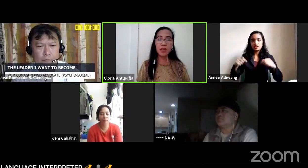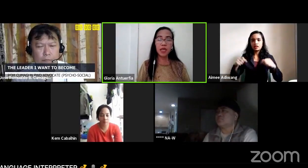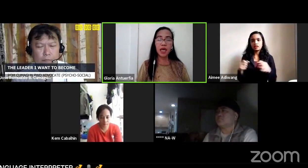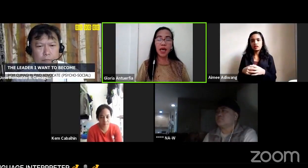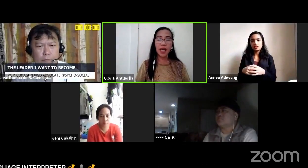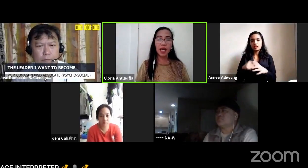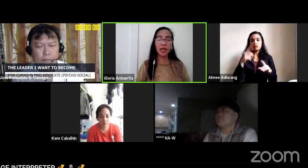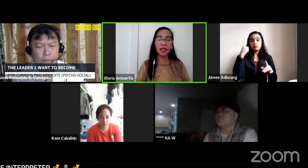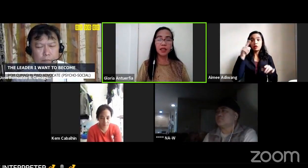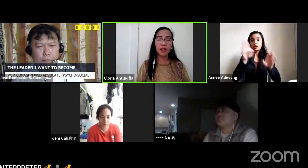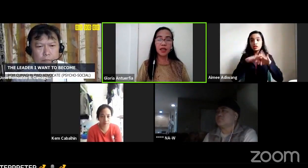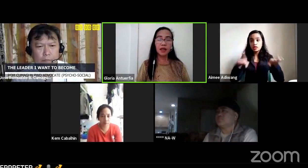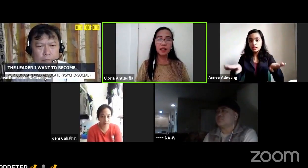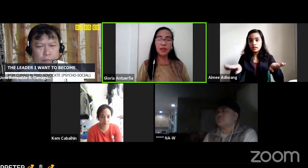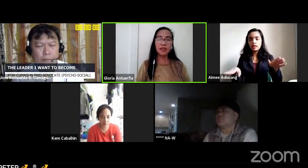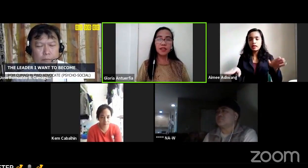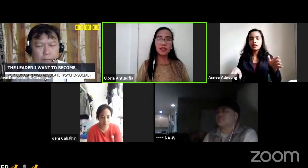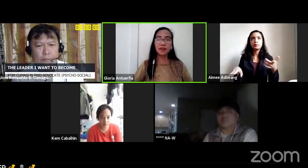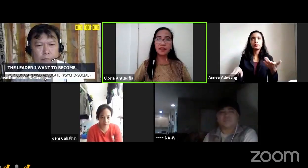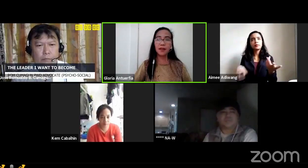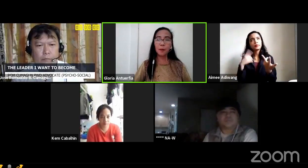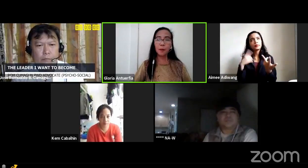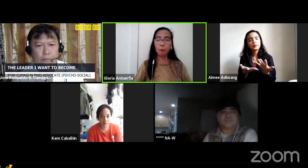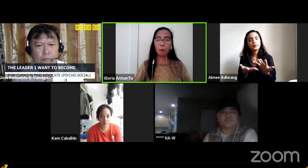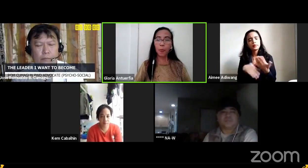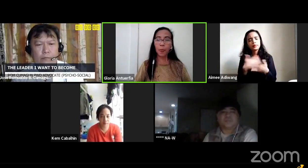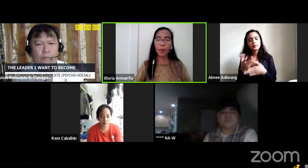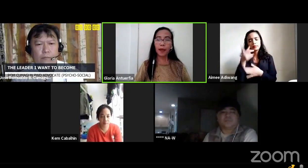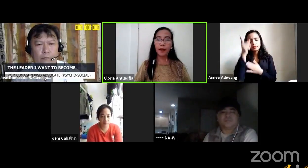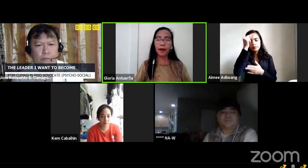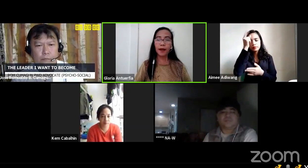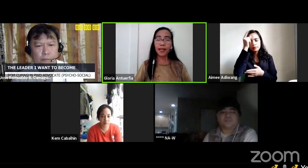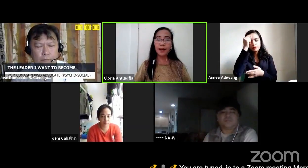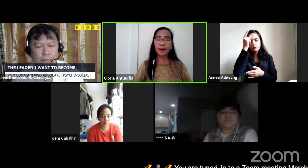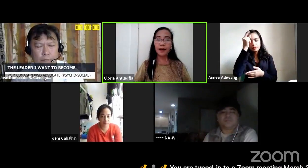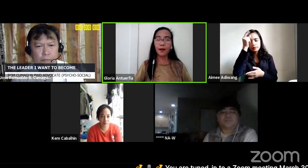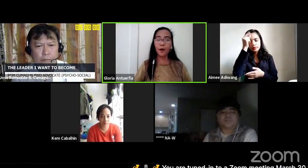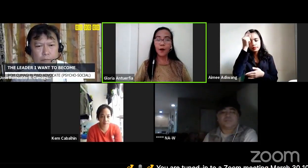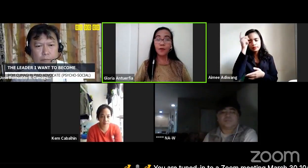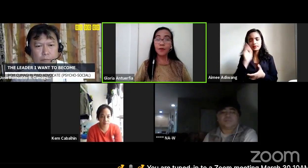for the CP, and what's this